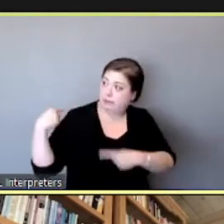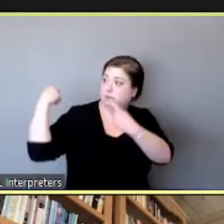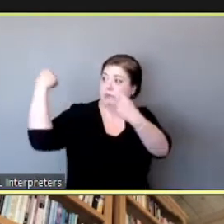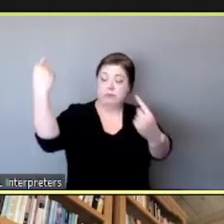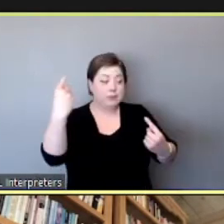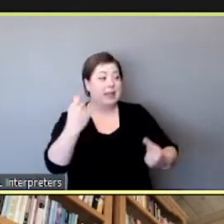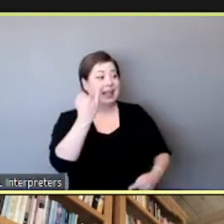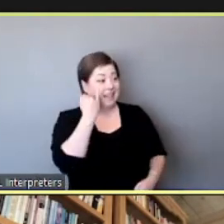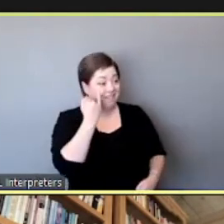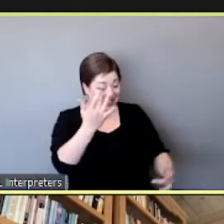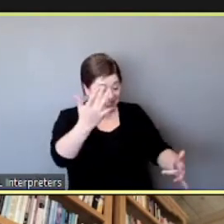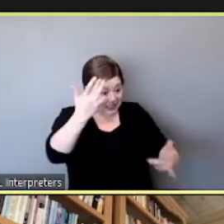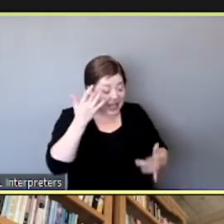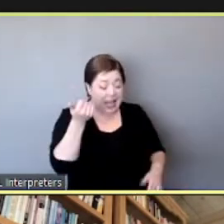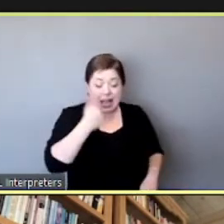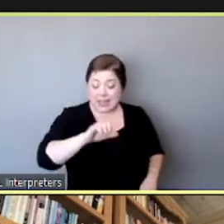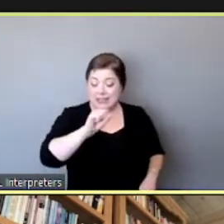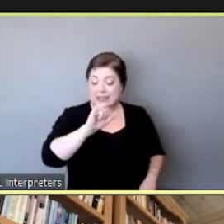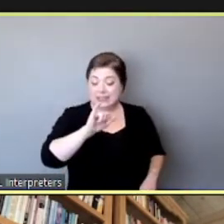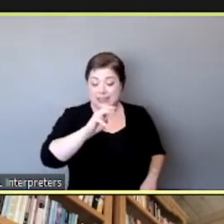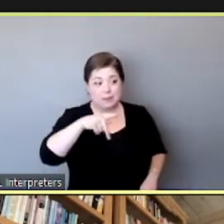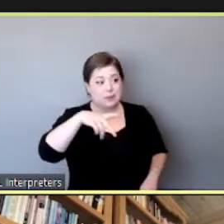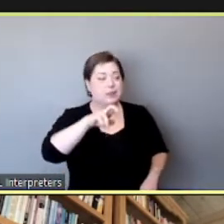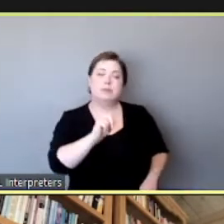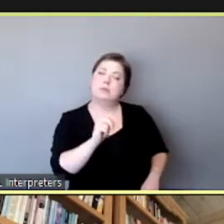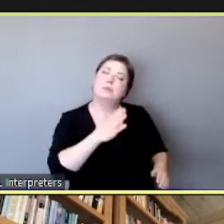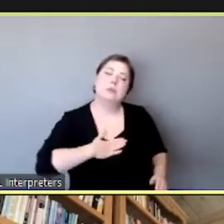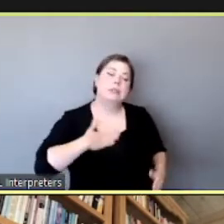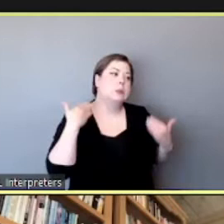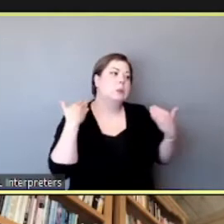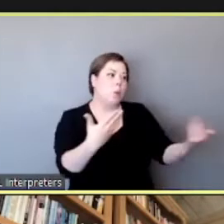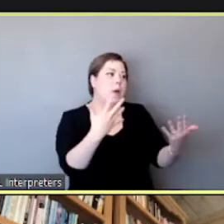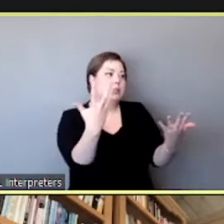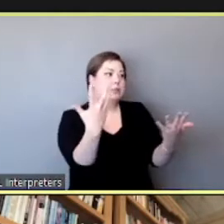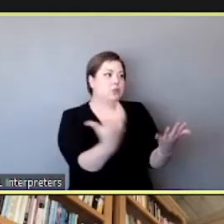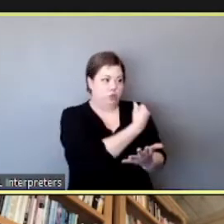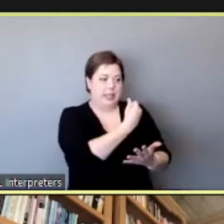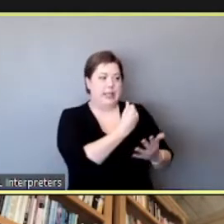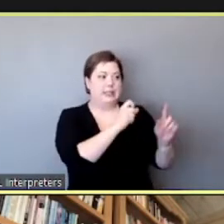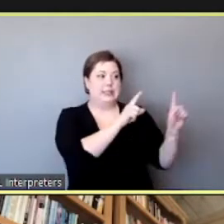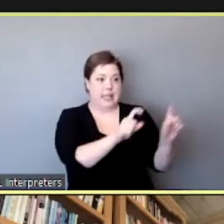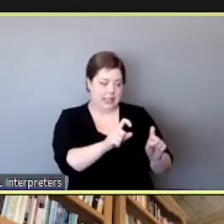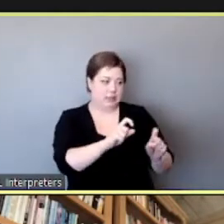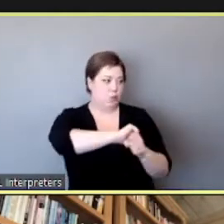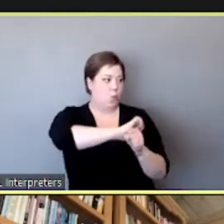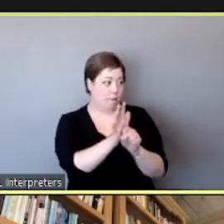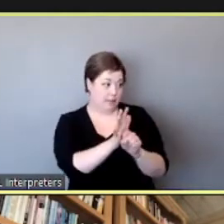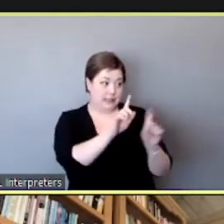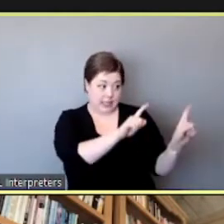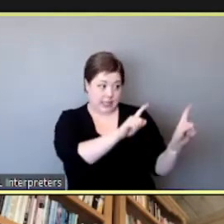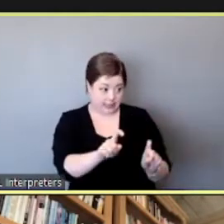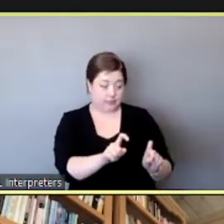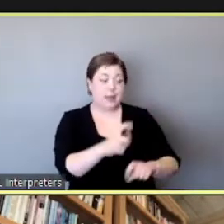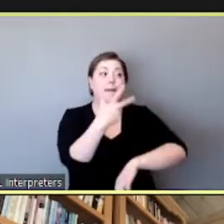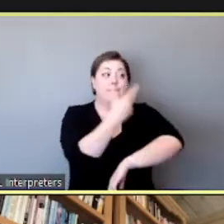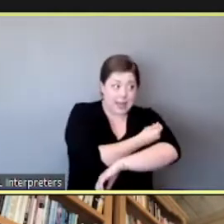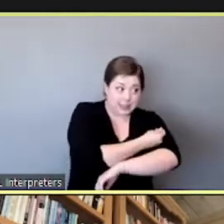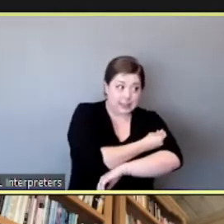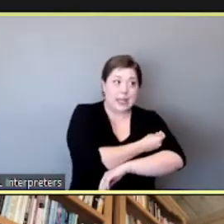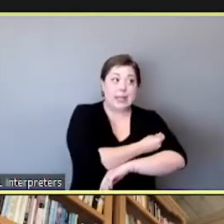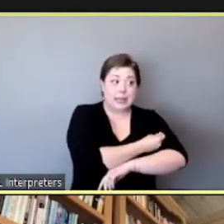with symptoms needs to get vaccinated for COVID. So that's just a reminder, vaccinated